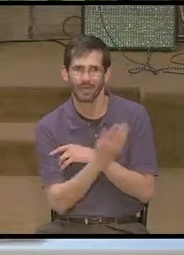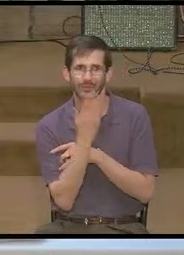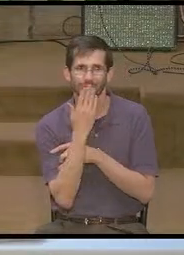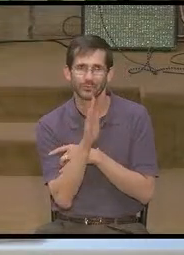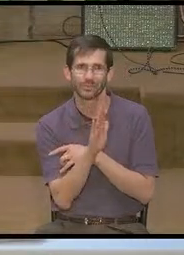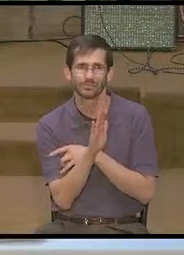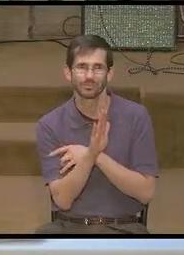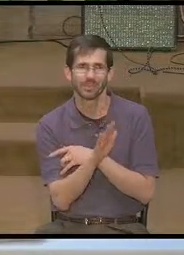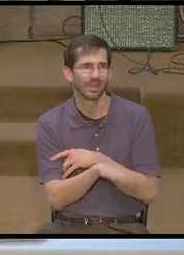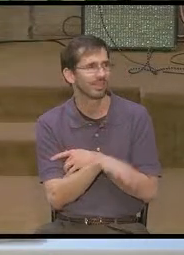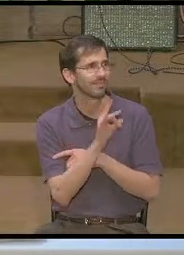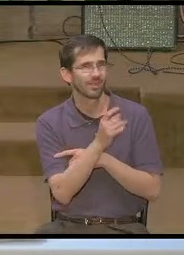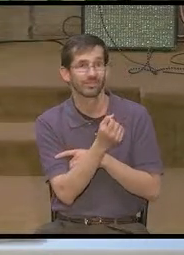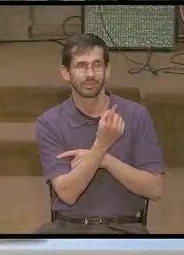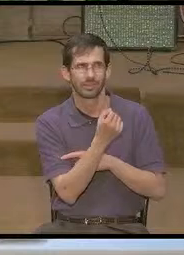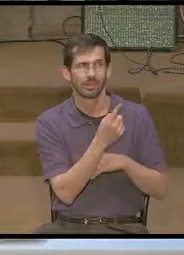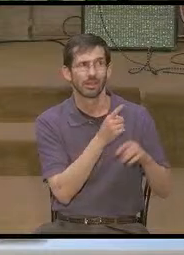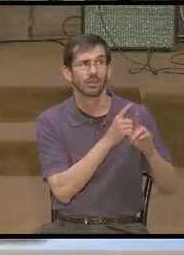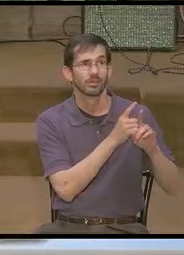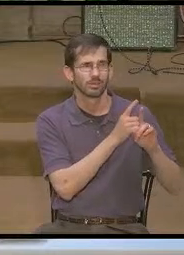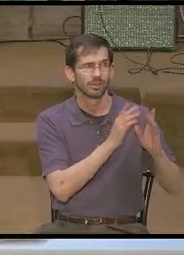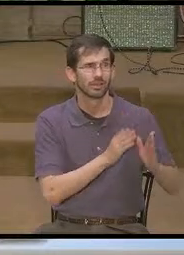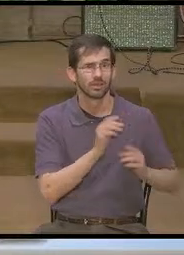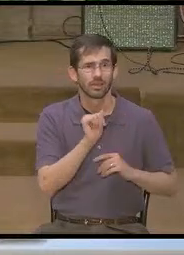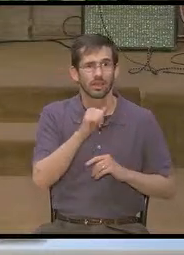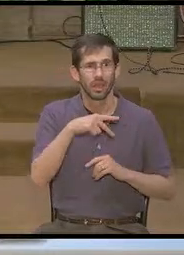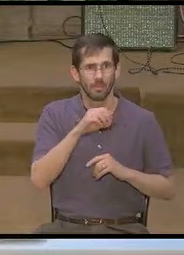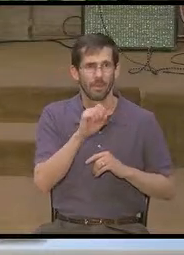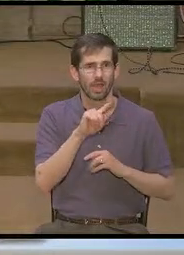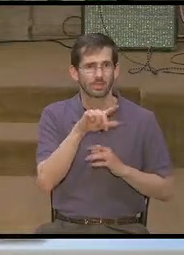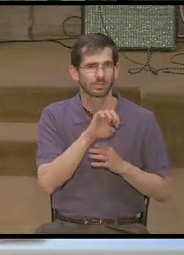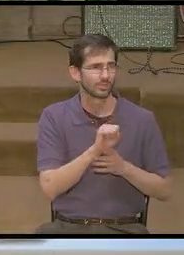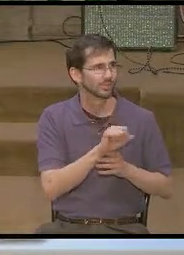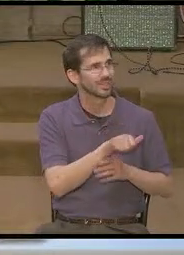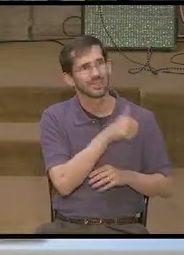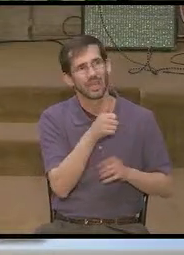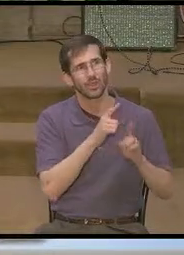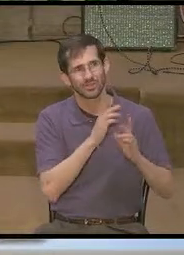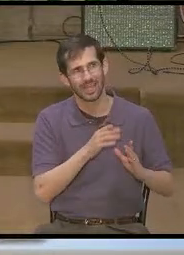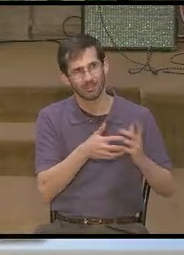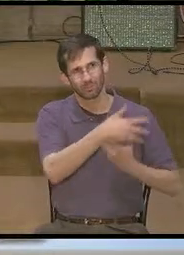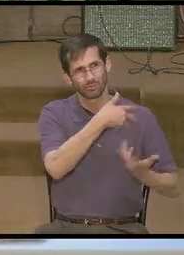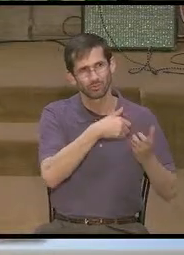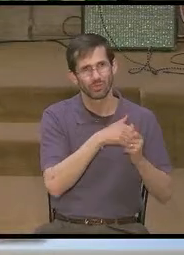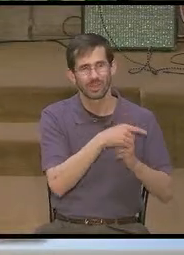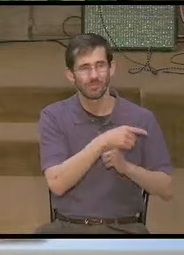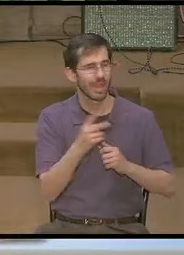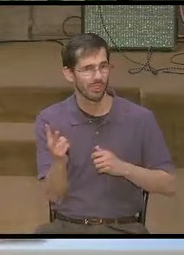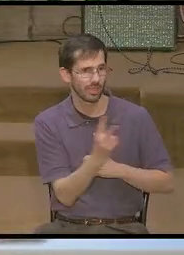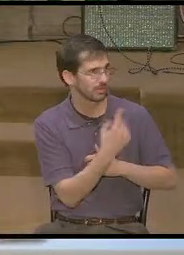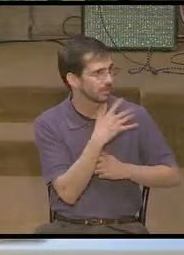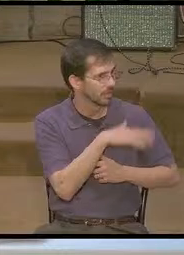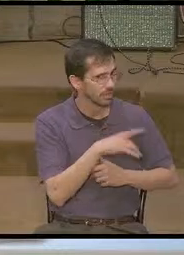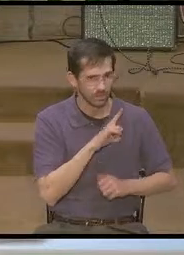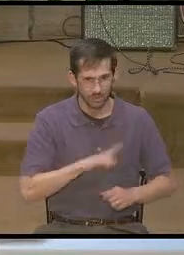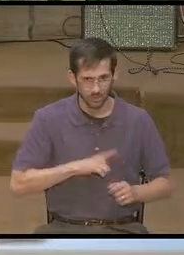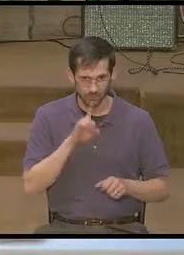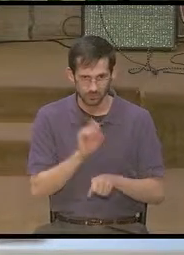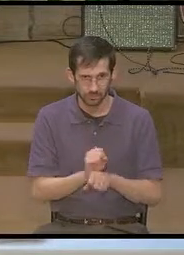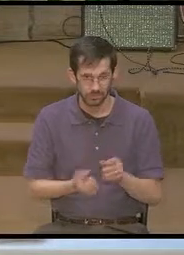And they found the 11 and those who were with them gathered together, saying, the Lord is risen indeed, and he appeared to